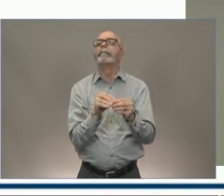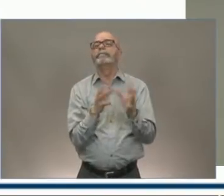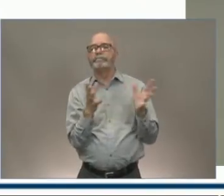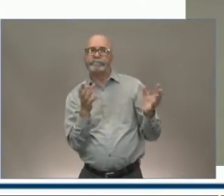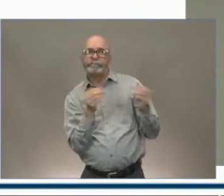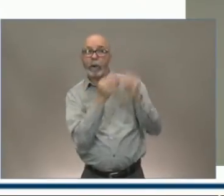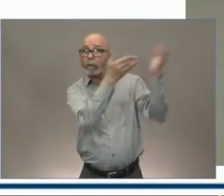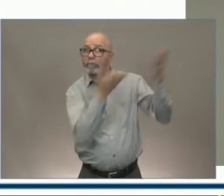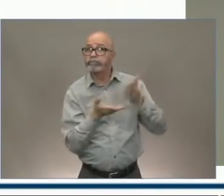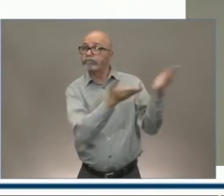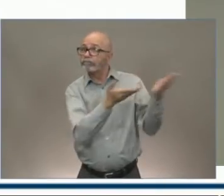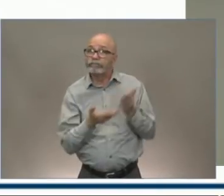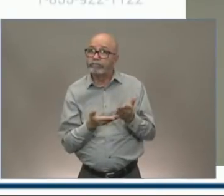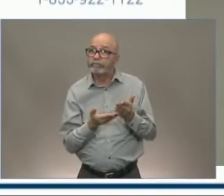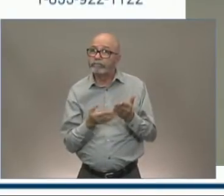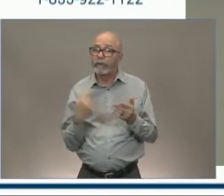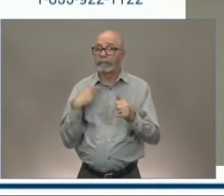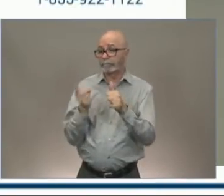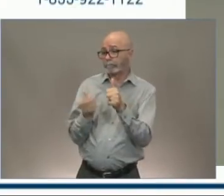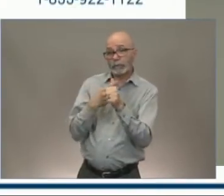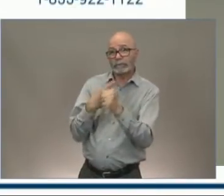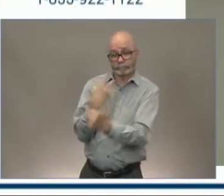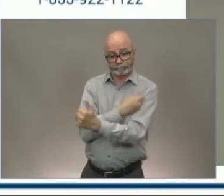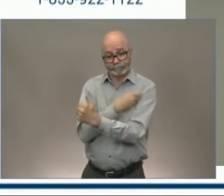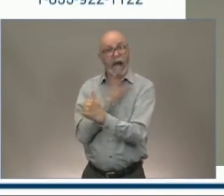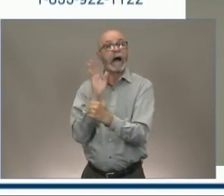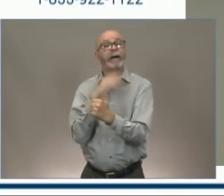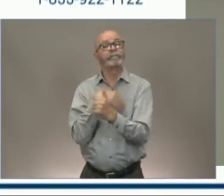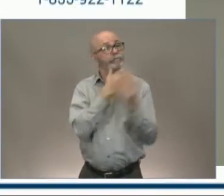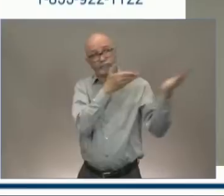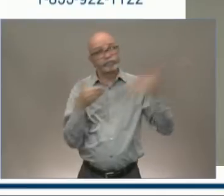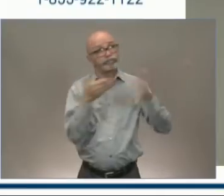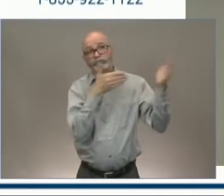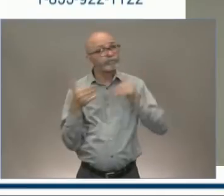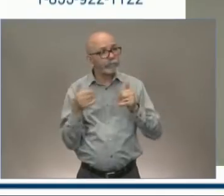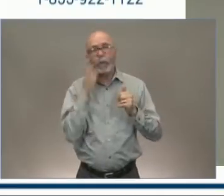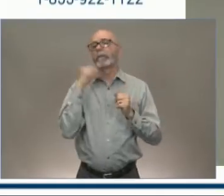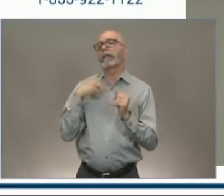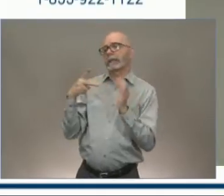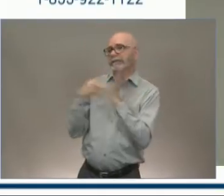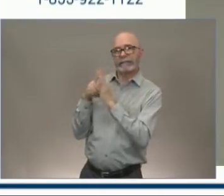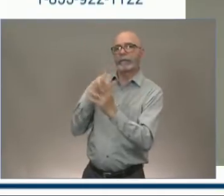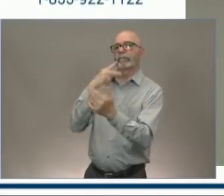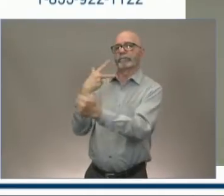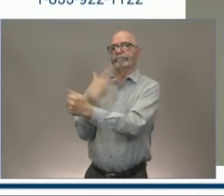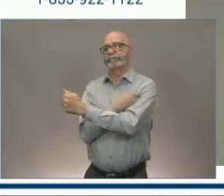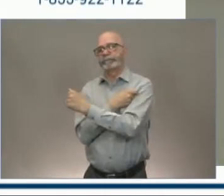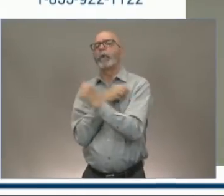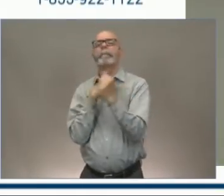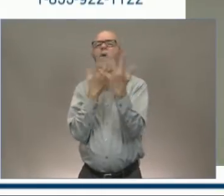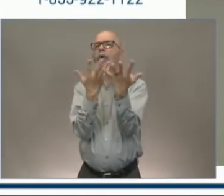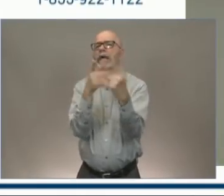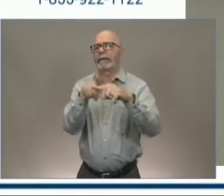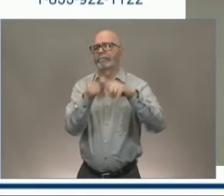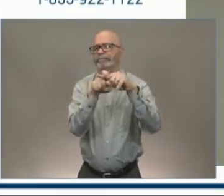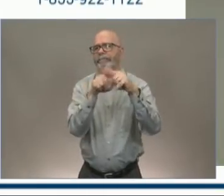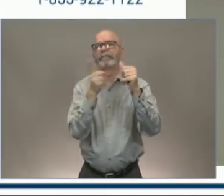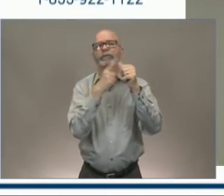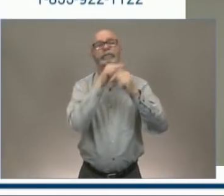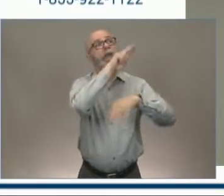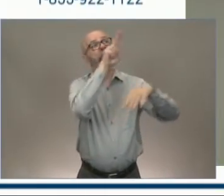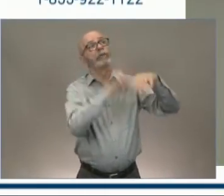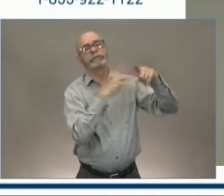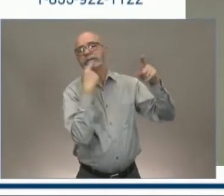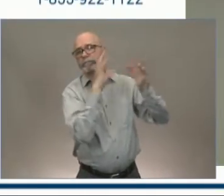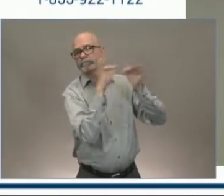dose. Until we get the NACI recommendation, I'm not going to speculate on what that may say, but we're certainly anticipating a significant lengthening